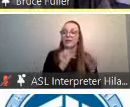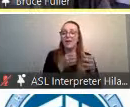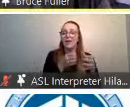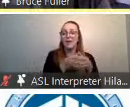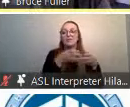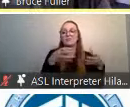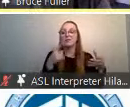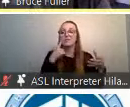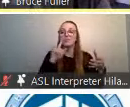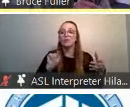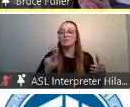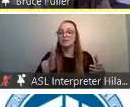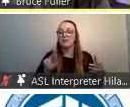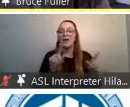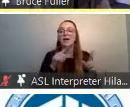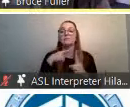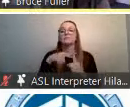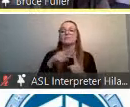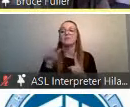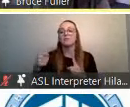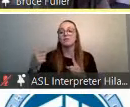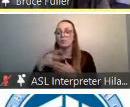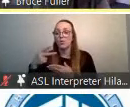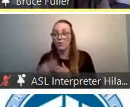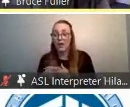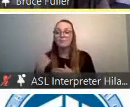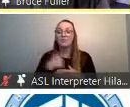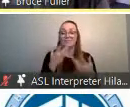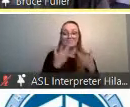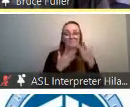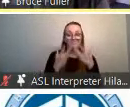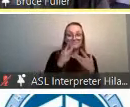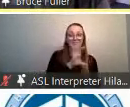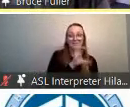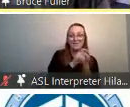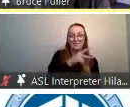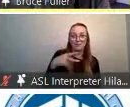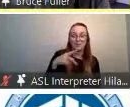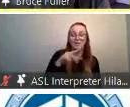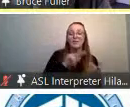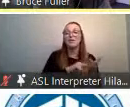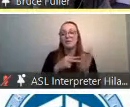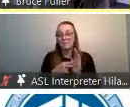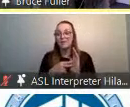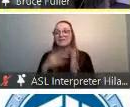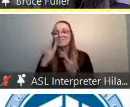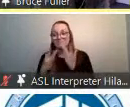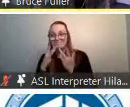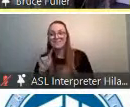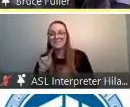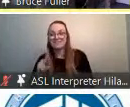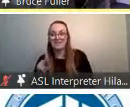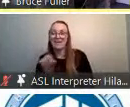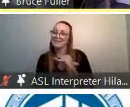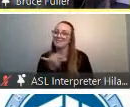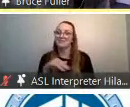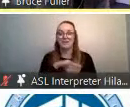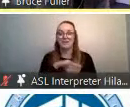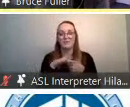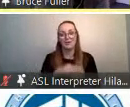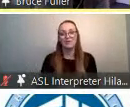other programs. And where we have shortages of CSPP coverage, we have shortages of TK. Next slide.